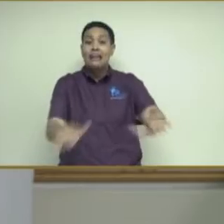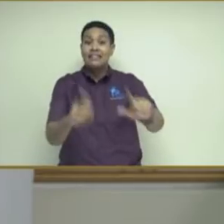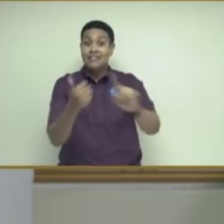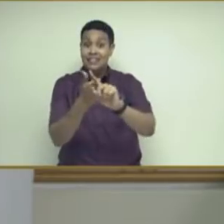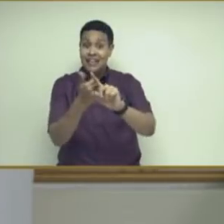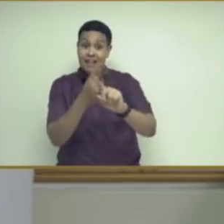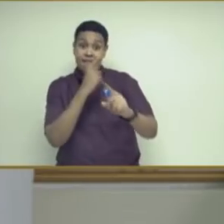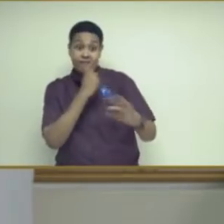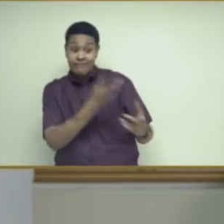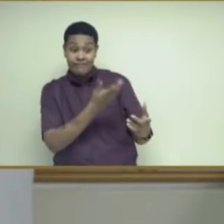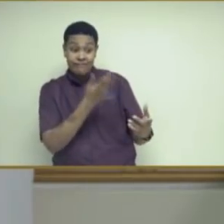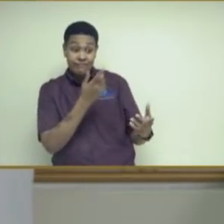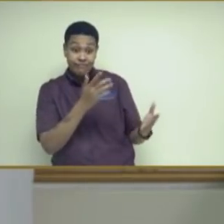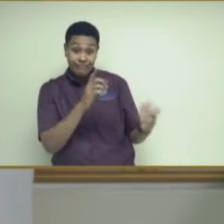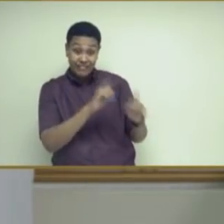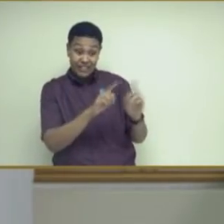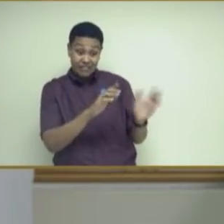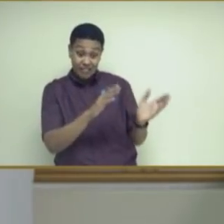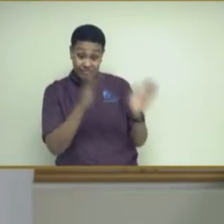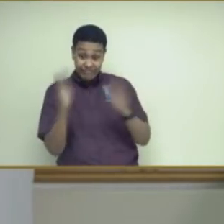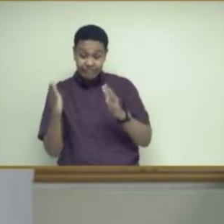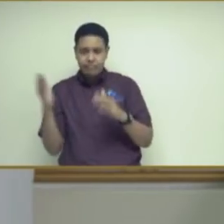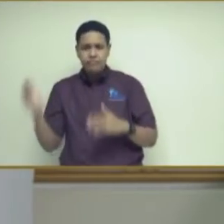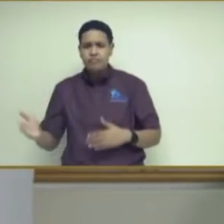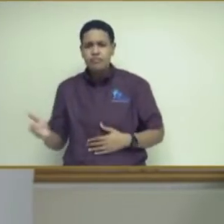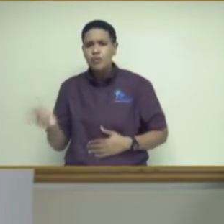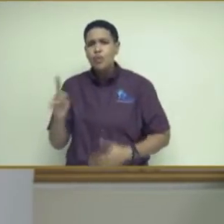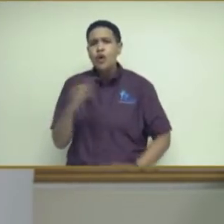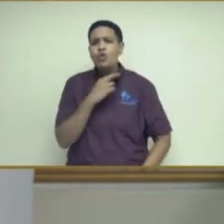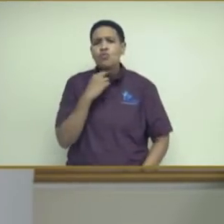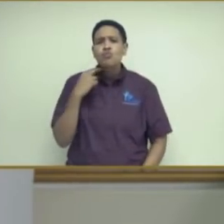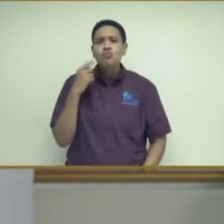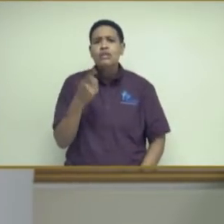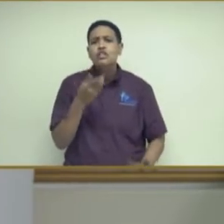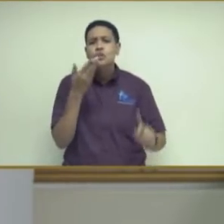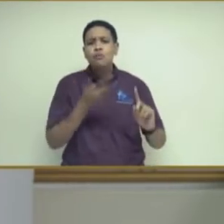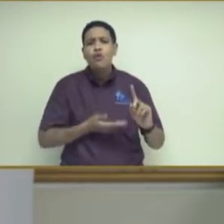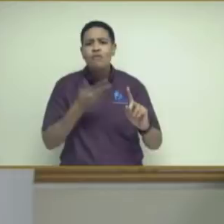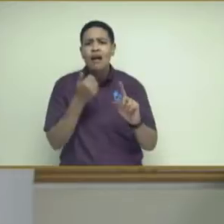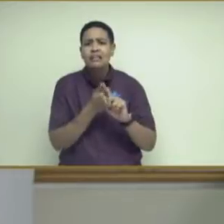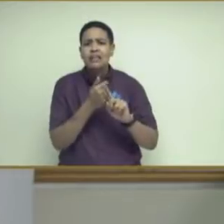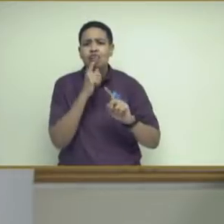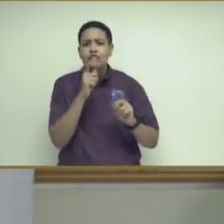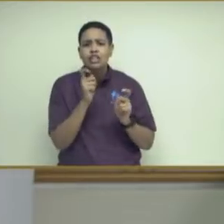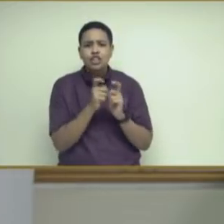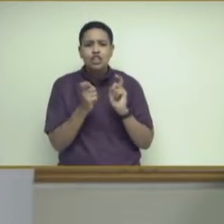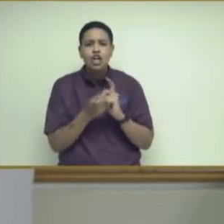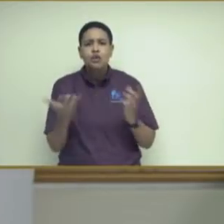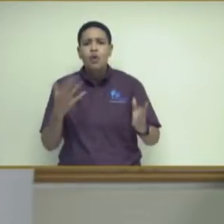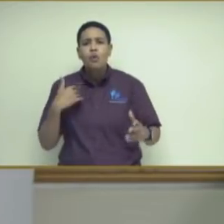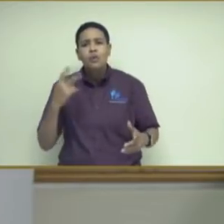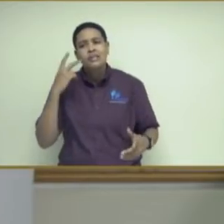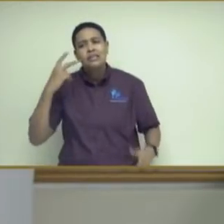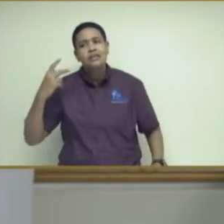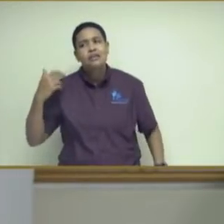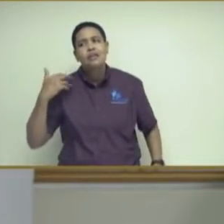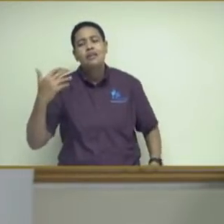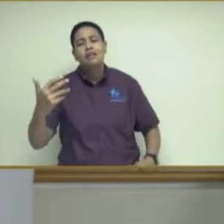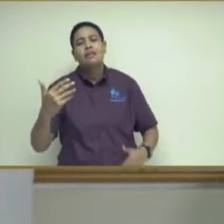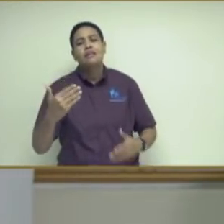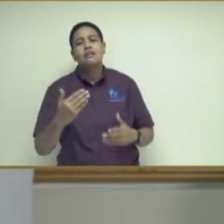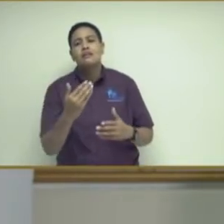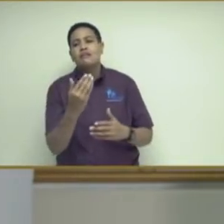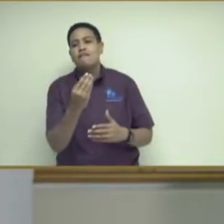the flip side of that is where the risk profile changes. And what we will see over in